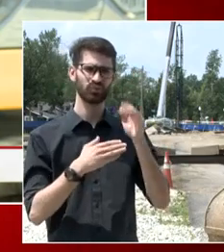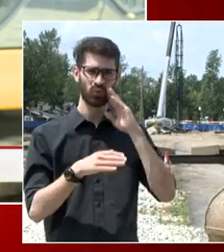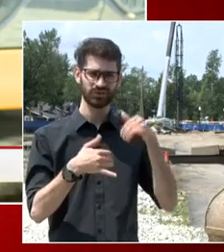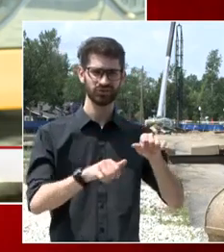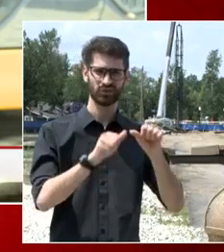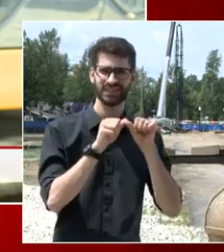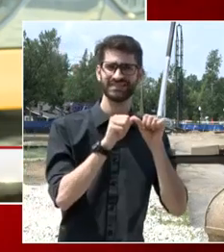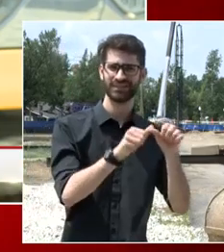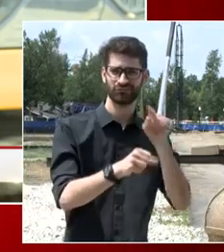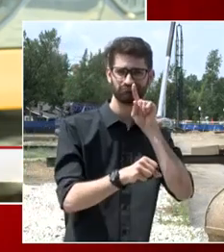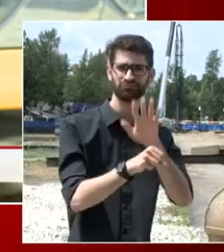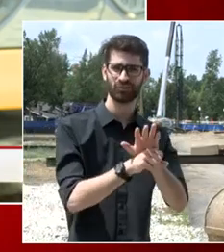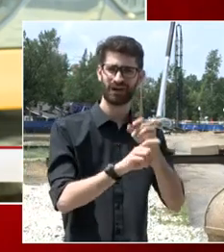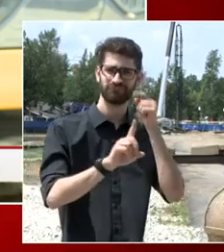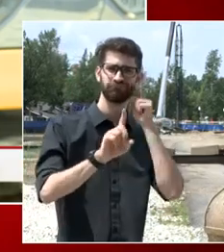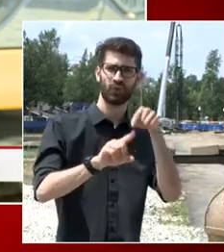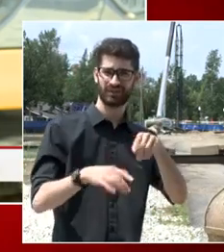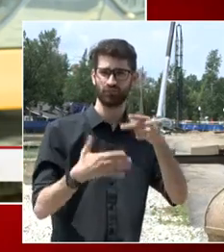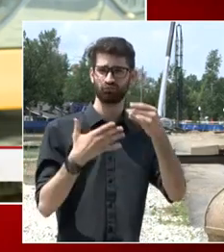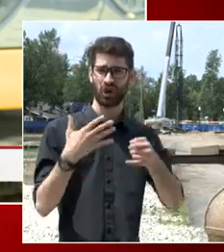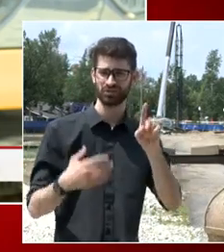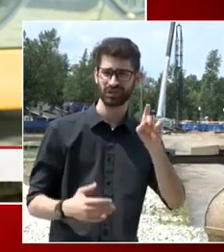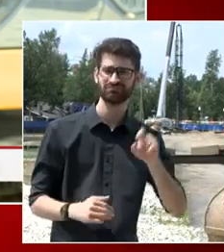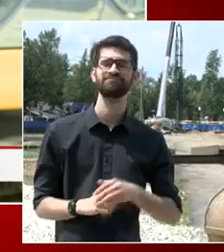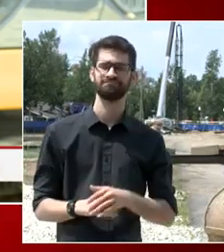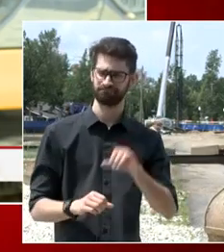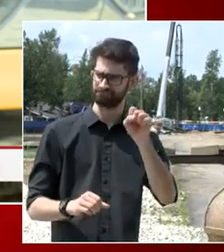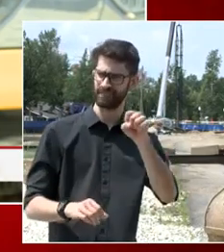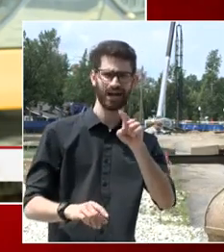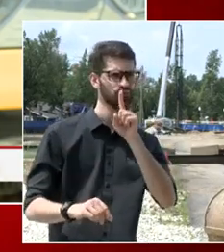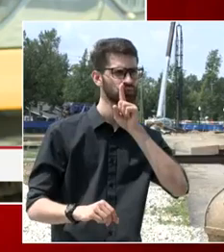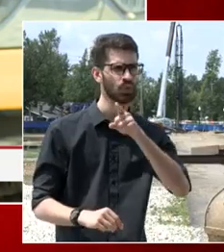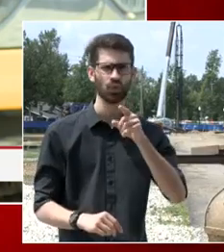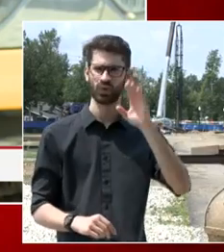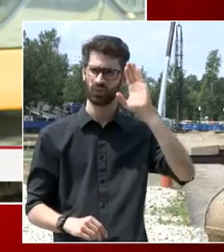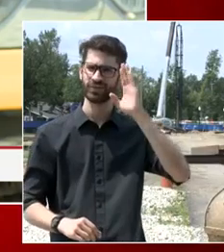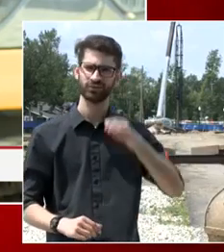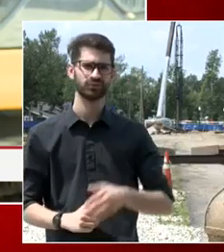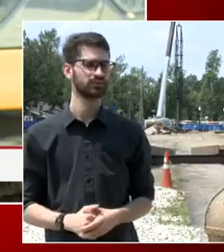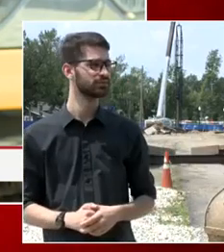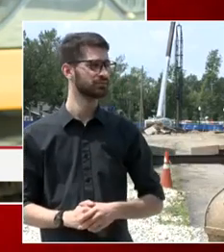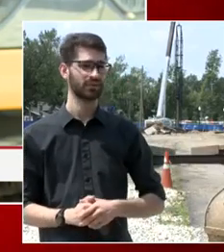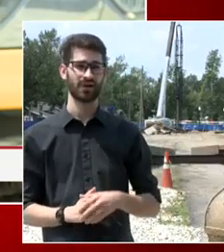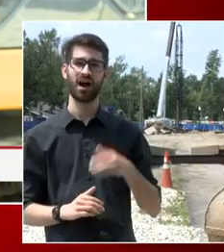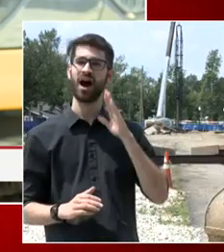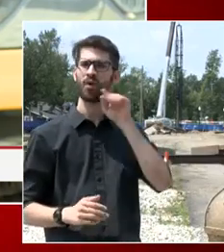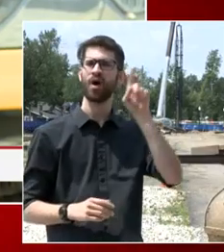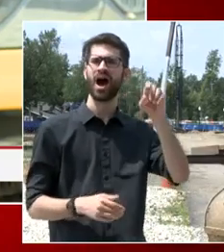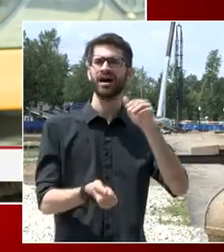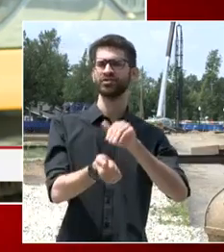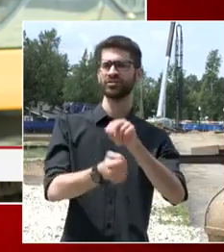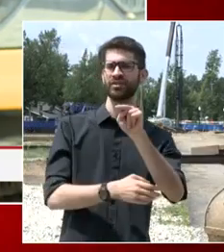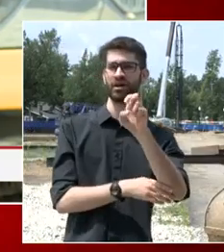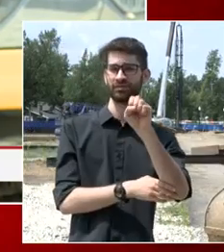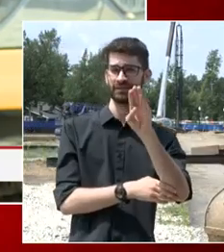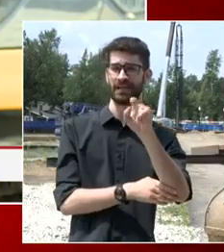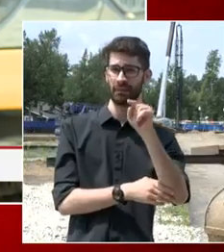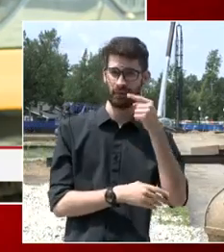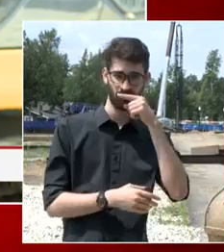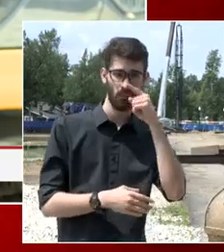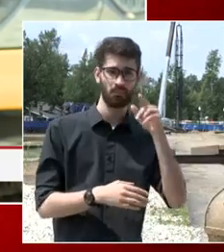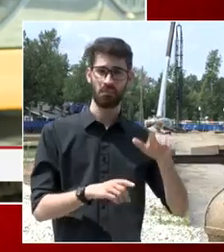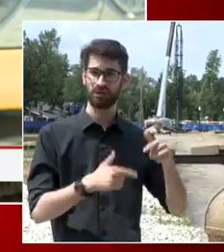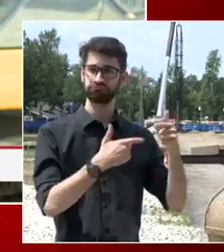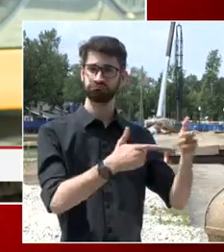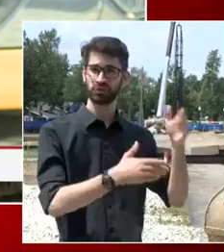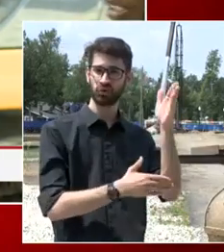continue, including for this project? Oh, of course. And so I will ask Dr. Nesbitt to talk about that administration.